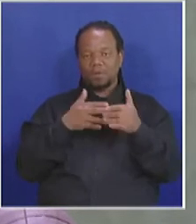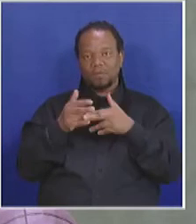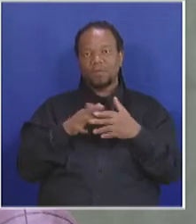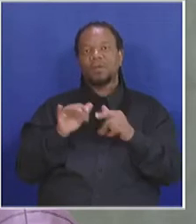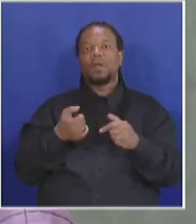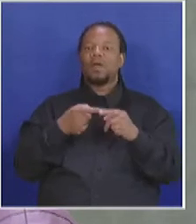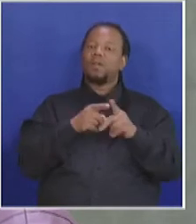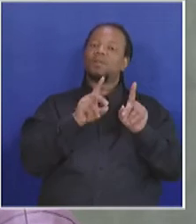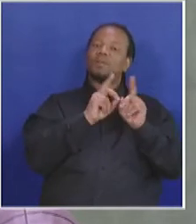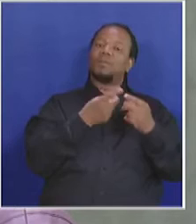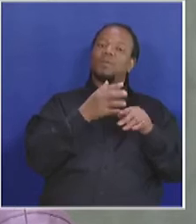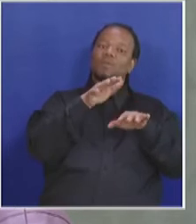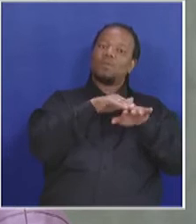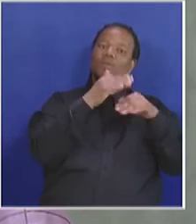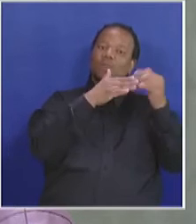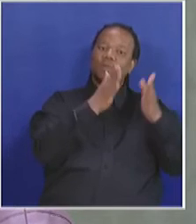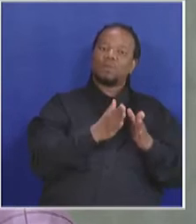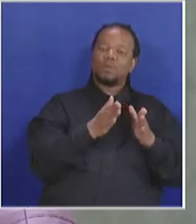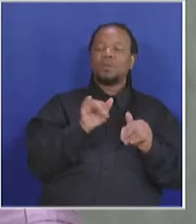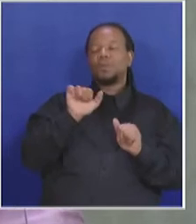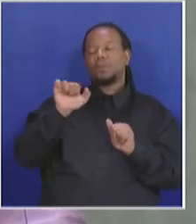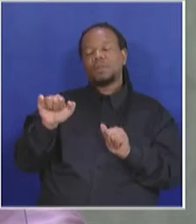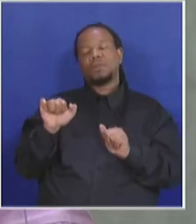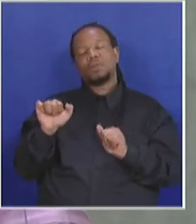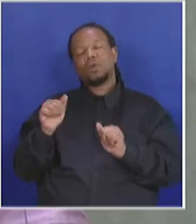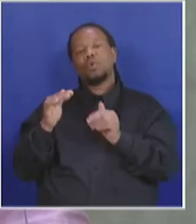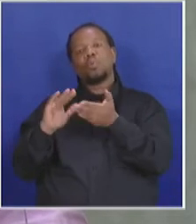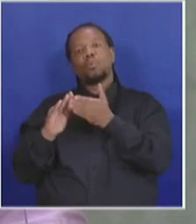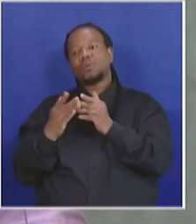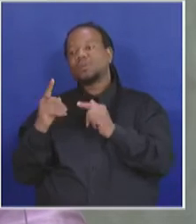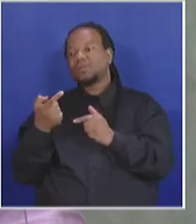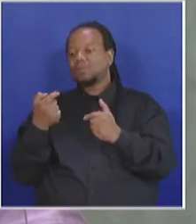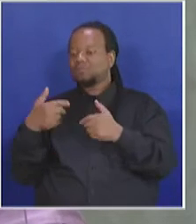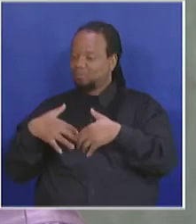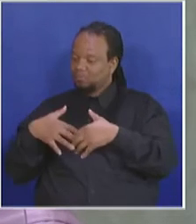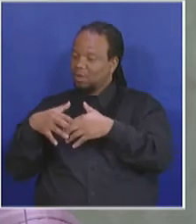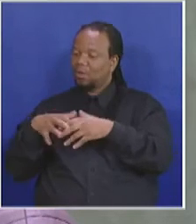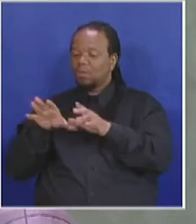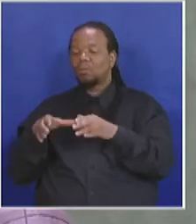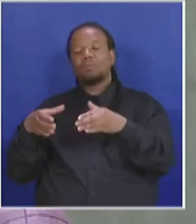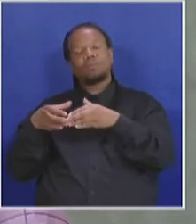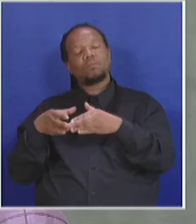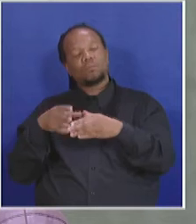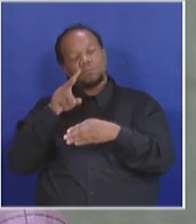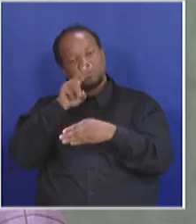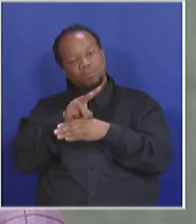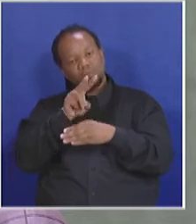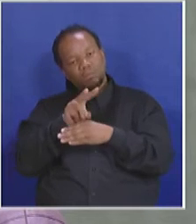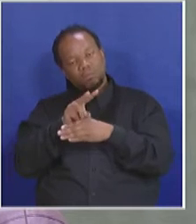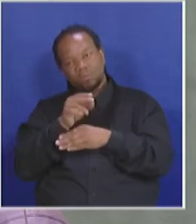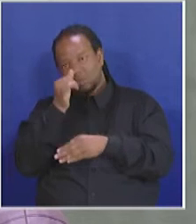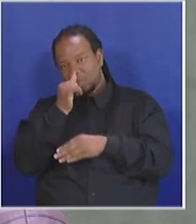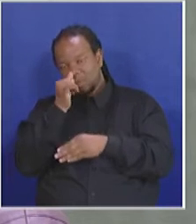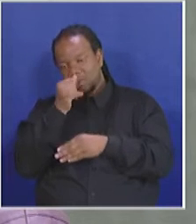Settlement. The community should form neighborhood watches and CPF forums to protect and discuss better safekeeping of the assets